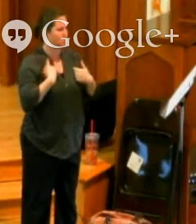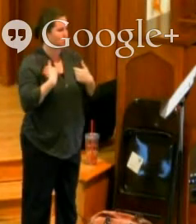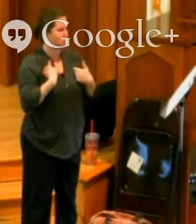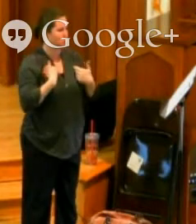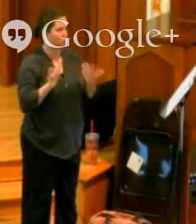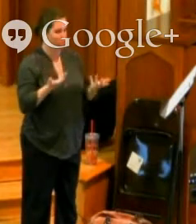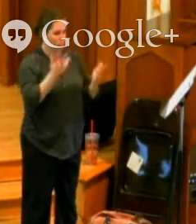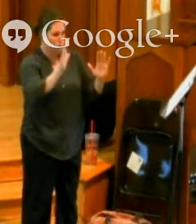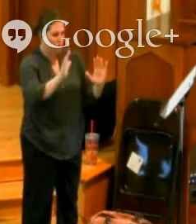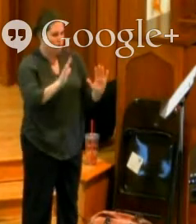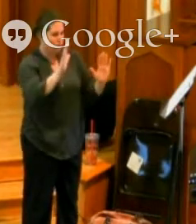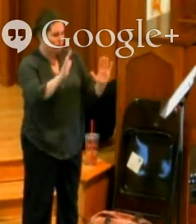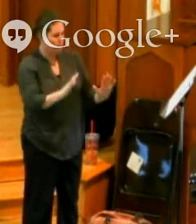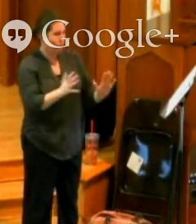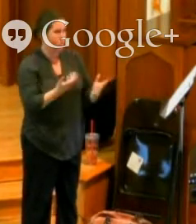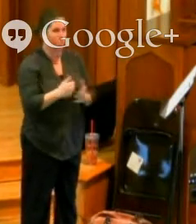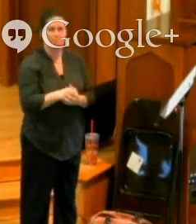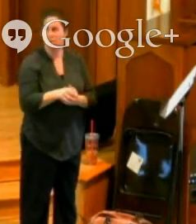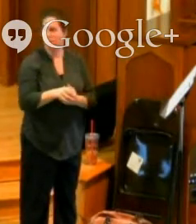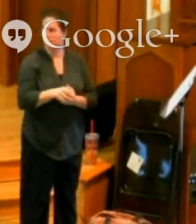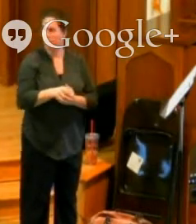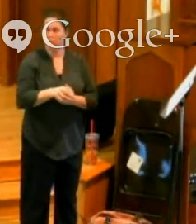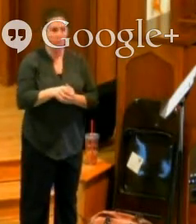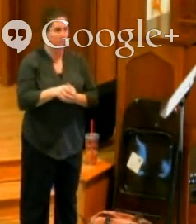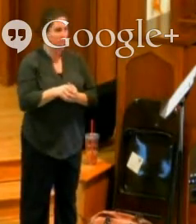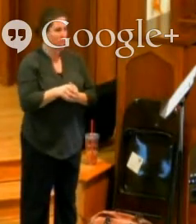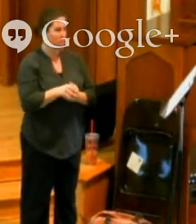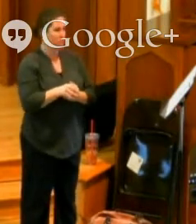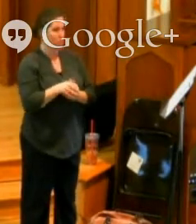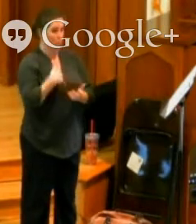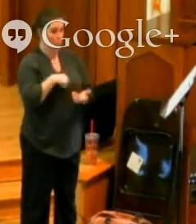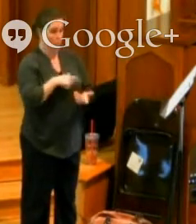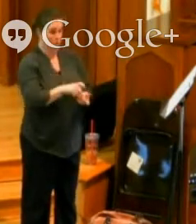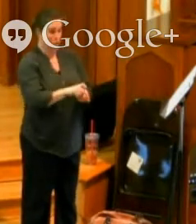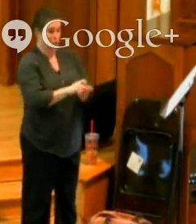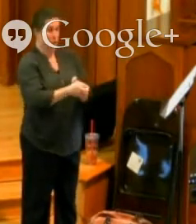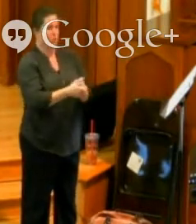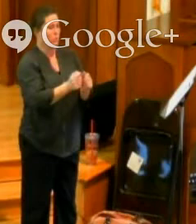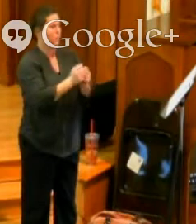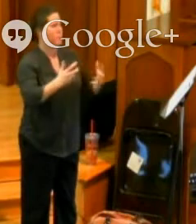We're changing here without even touching it.